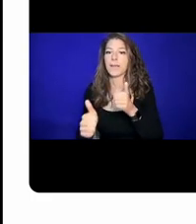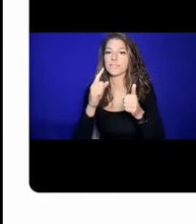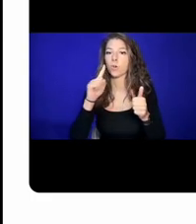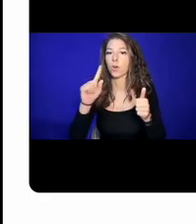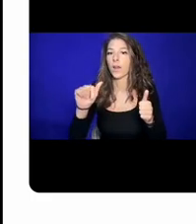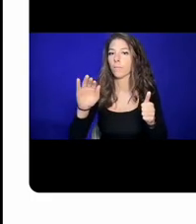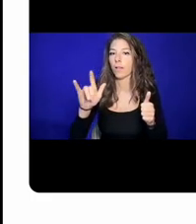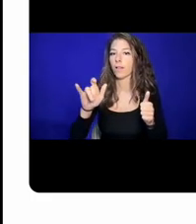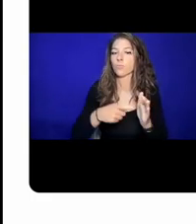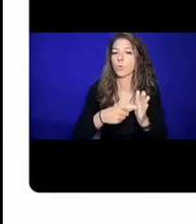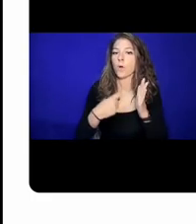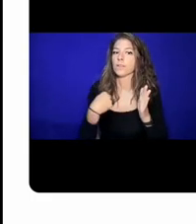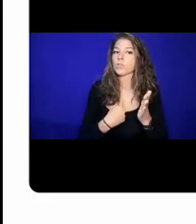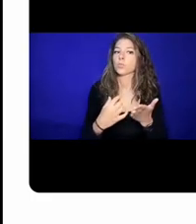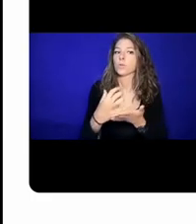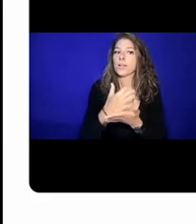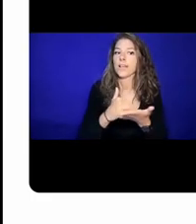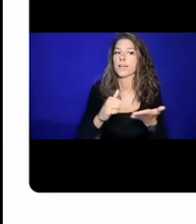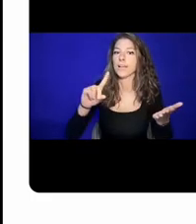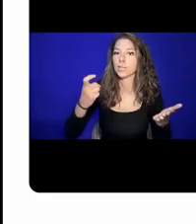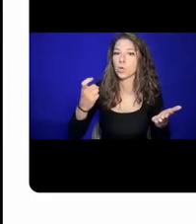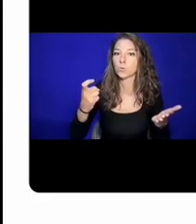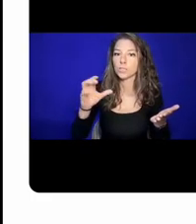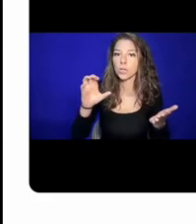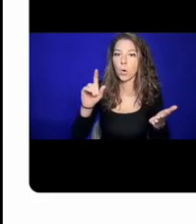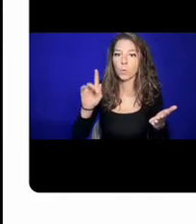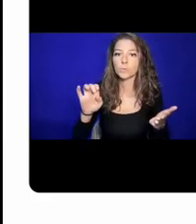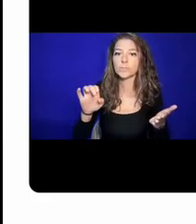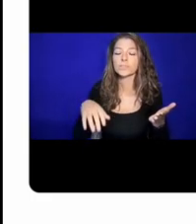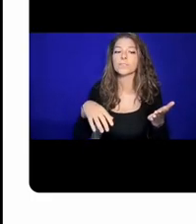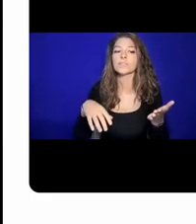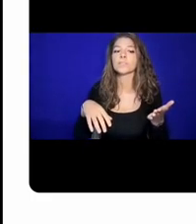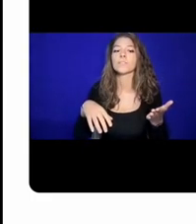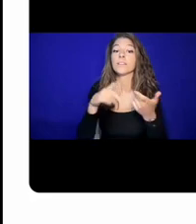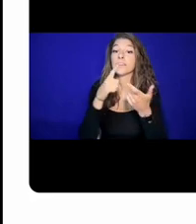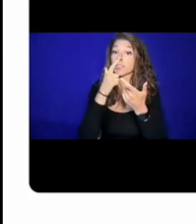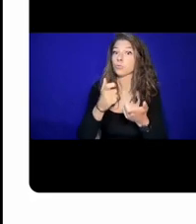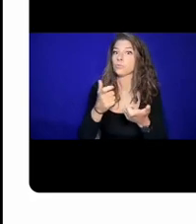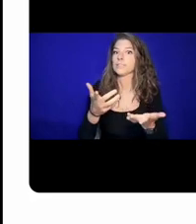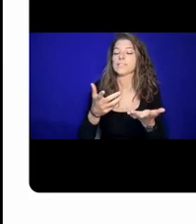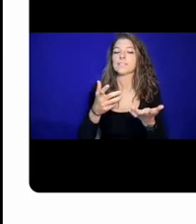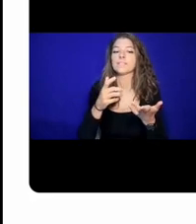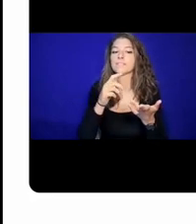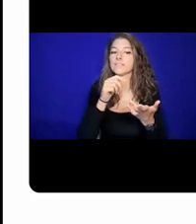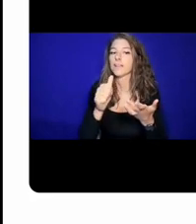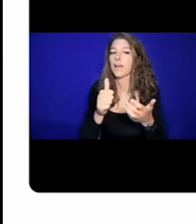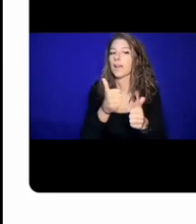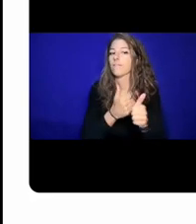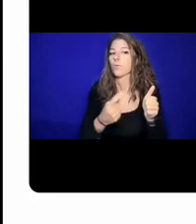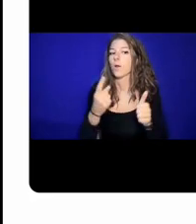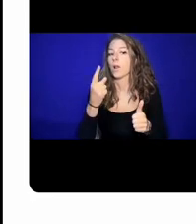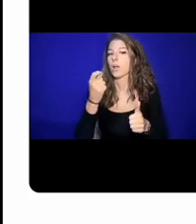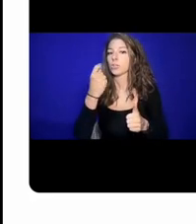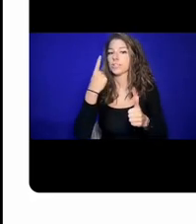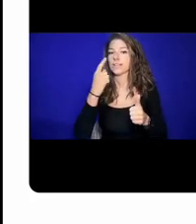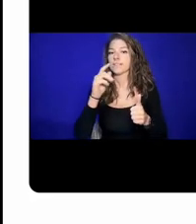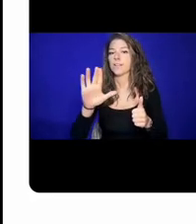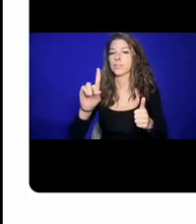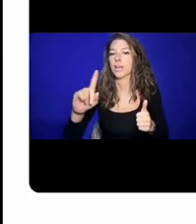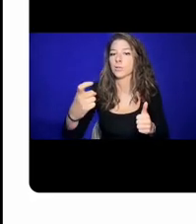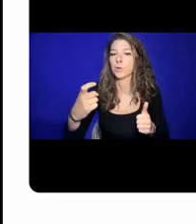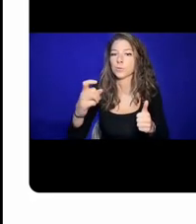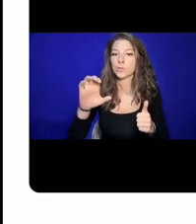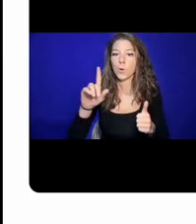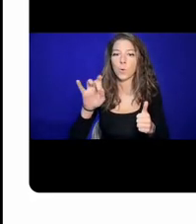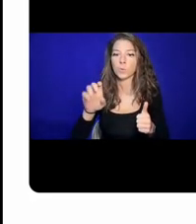ABLE requires us to collect diagnosis codes. These are interesting. I don't think everybody walks around understanding their